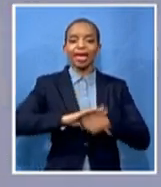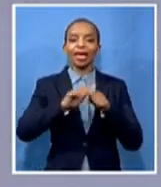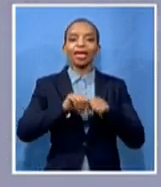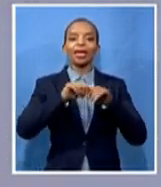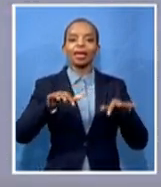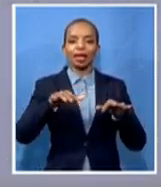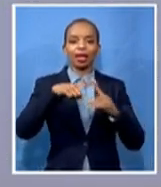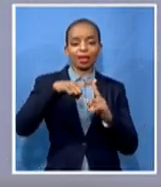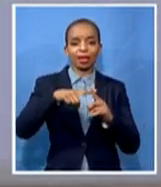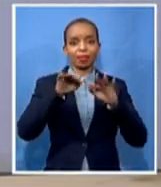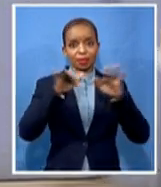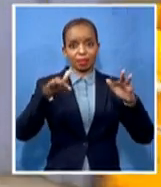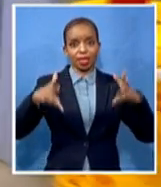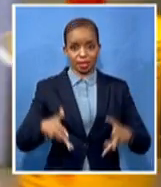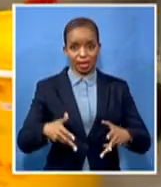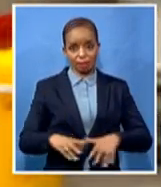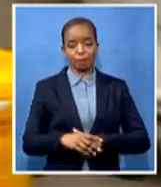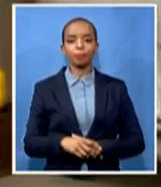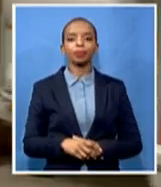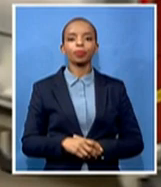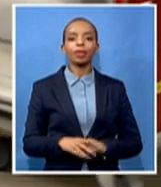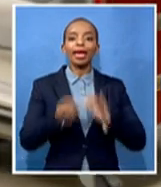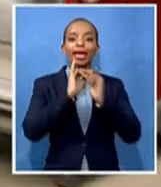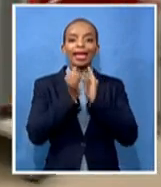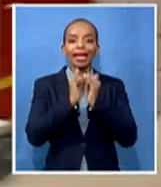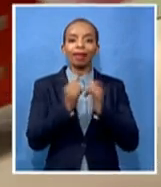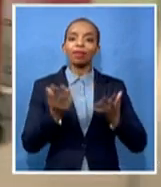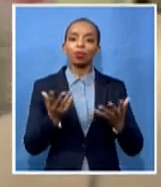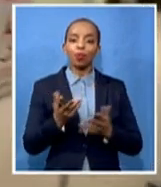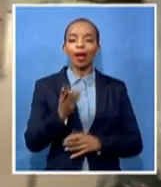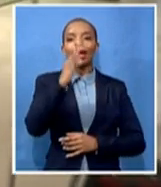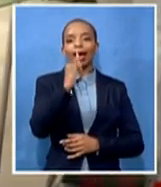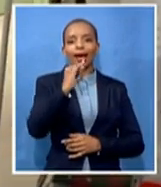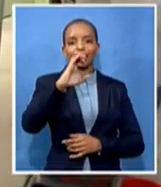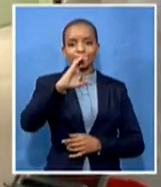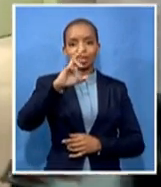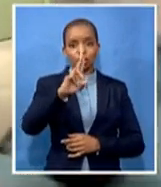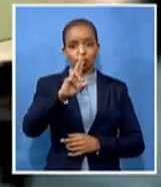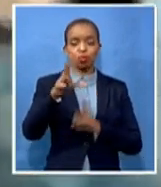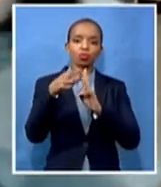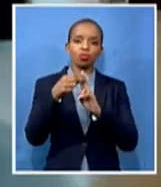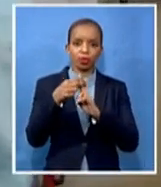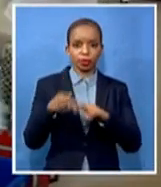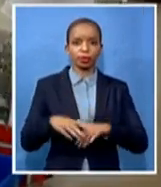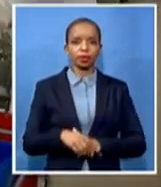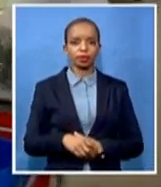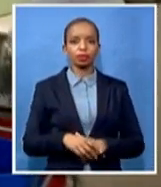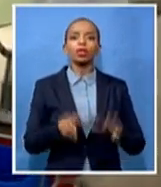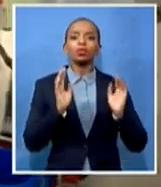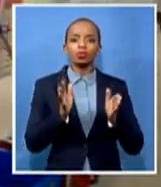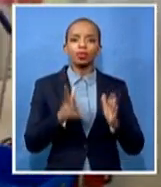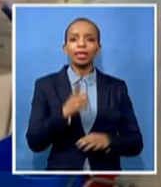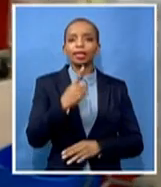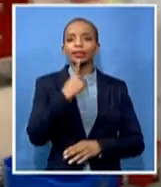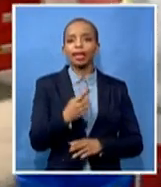11 that are in the intensive care unit. And indeed, as you did point out, these are the men and women who are at